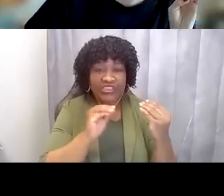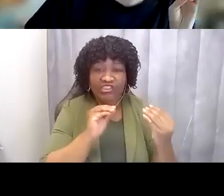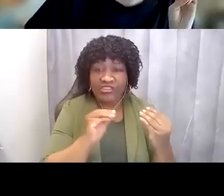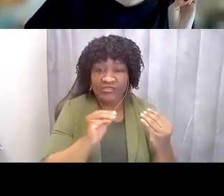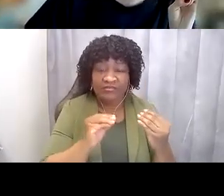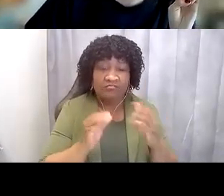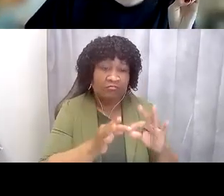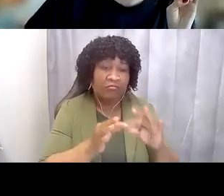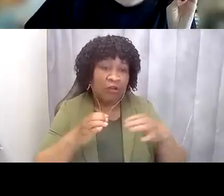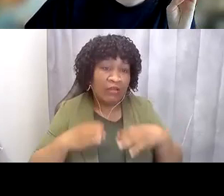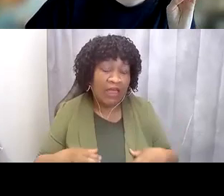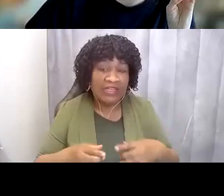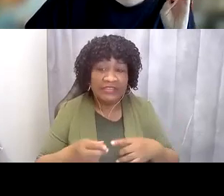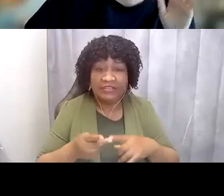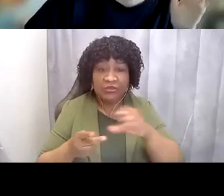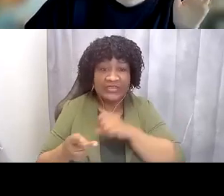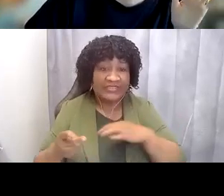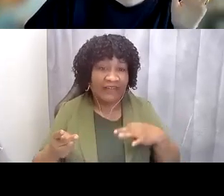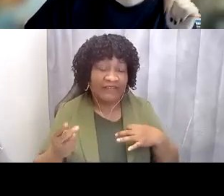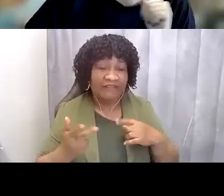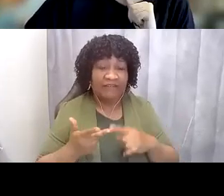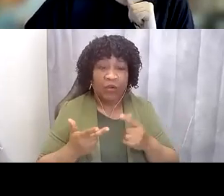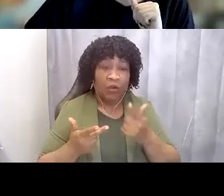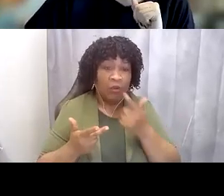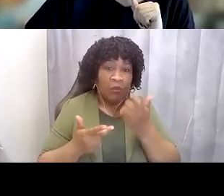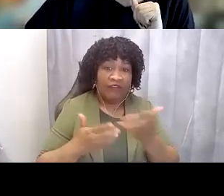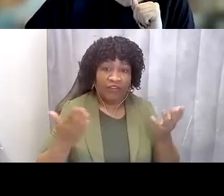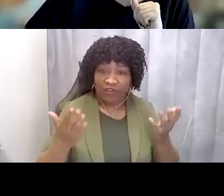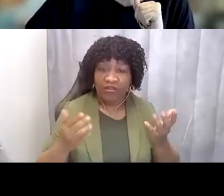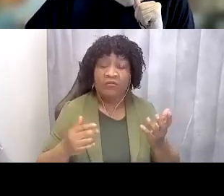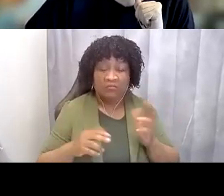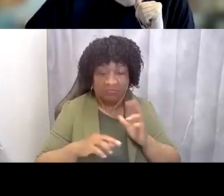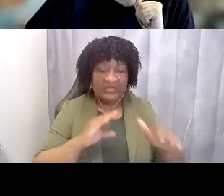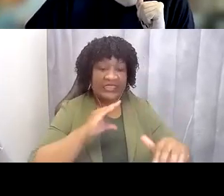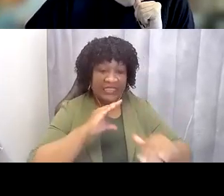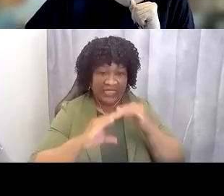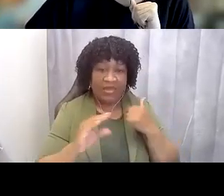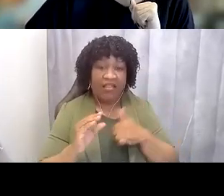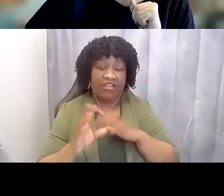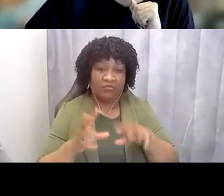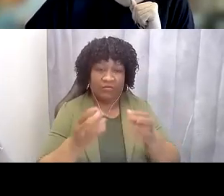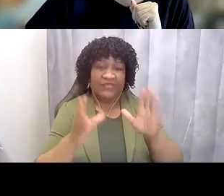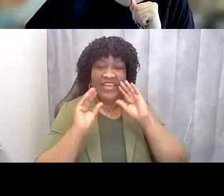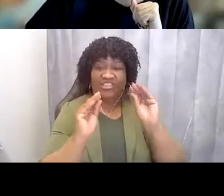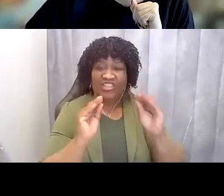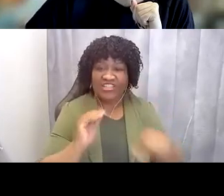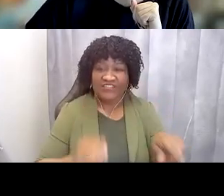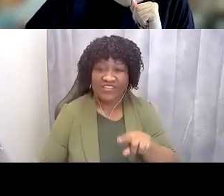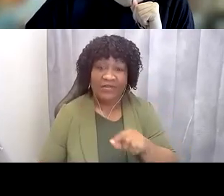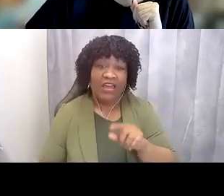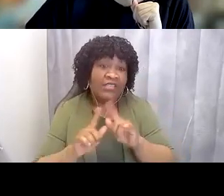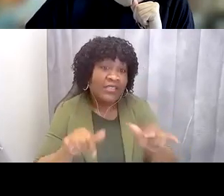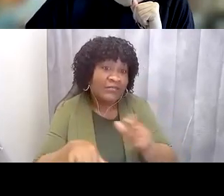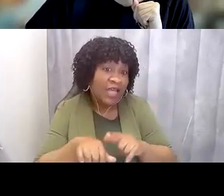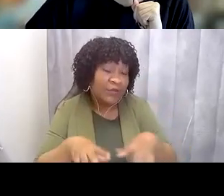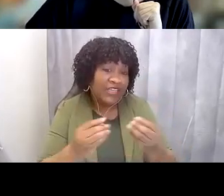your clients, for your staff, for your whoever, you can email and we can provide that education, and we can also get